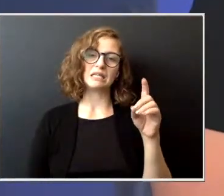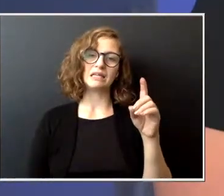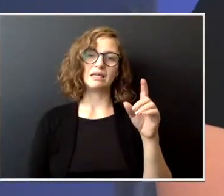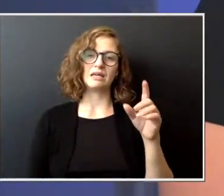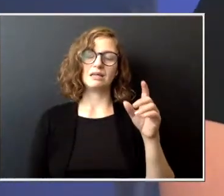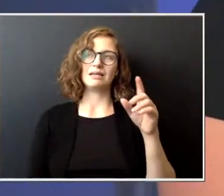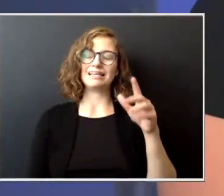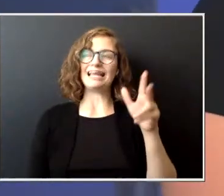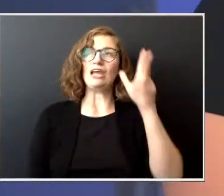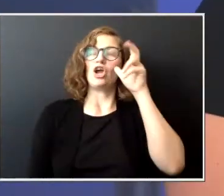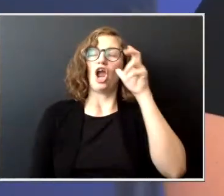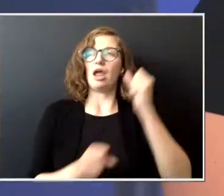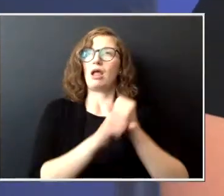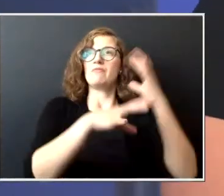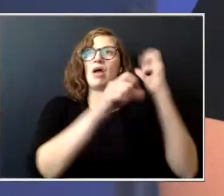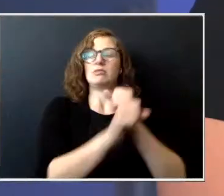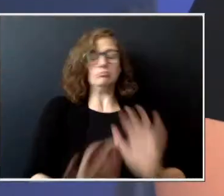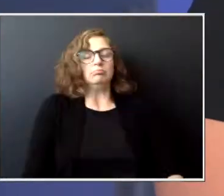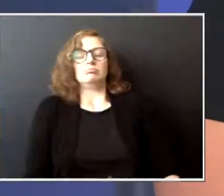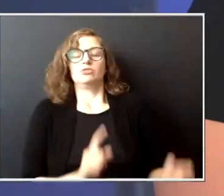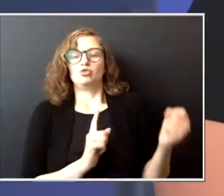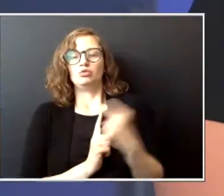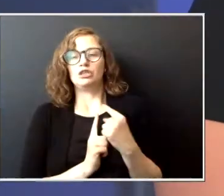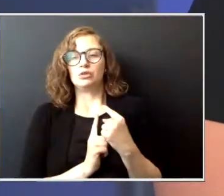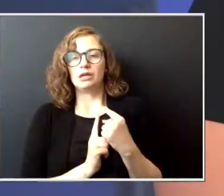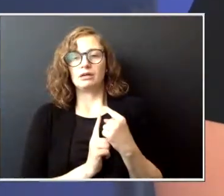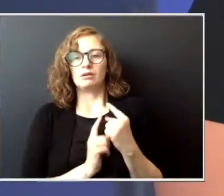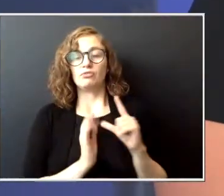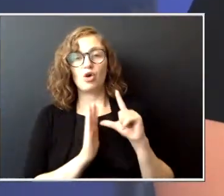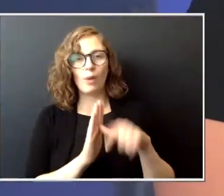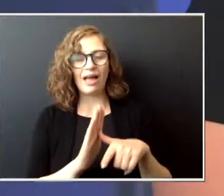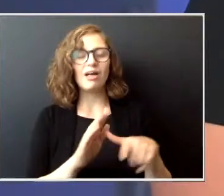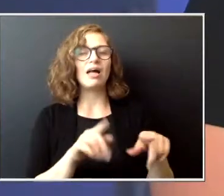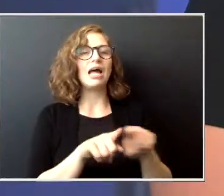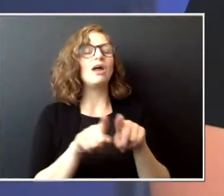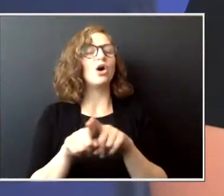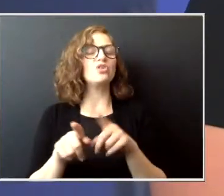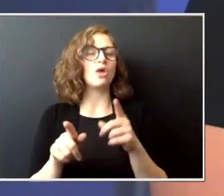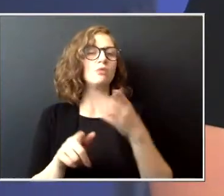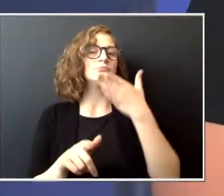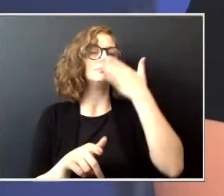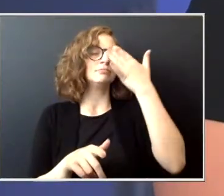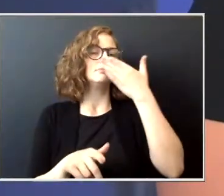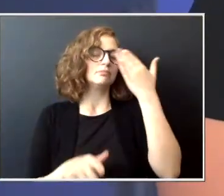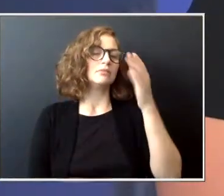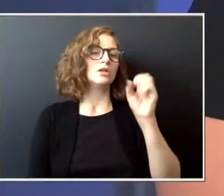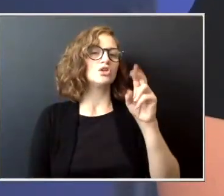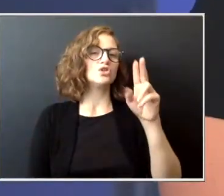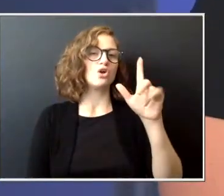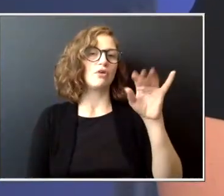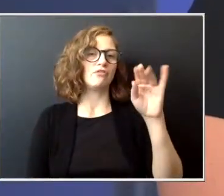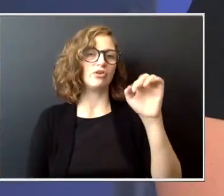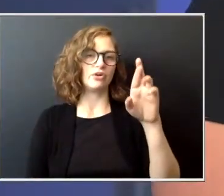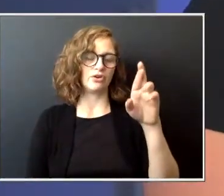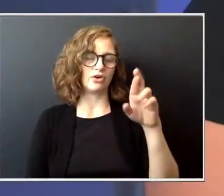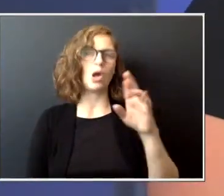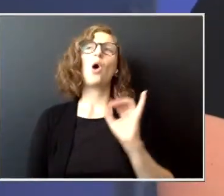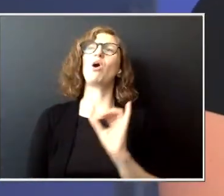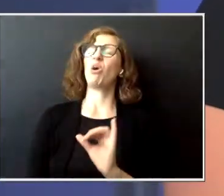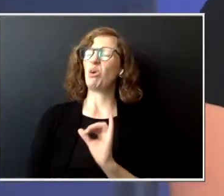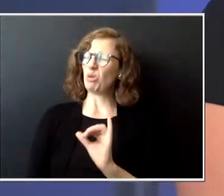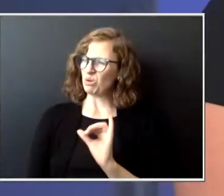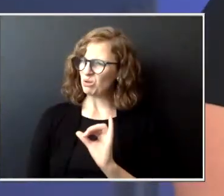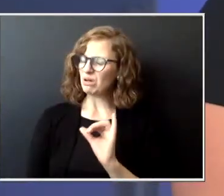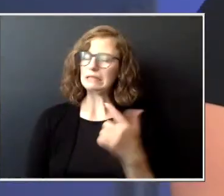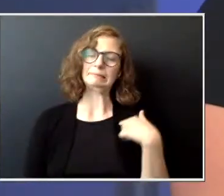was very triggering for me for a while, and actually the smell of sulfur. Oh, yeah. I had a hard time with that for a few years, but